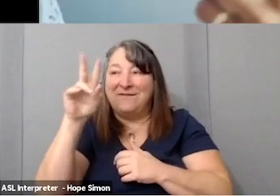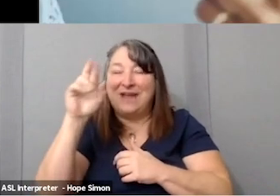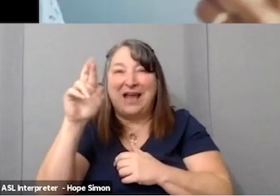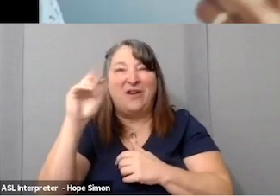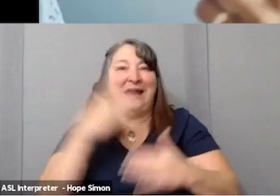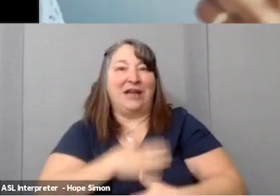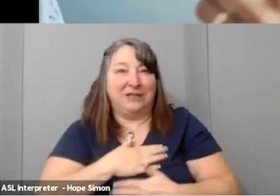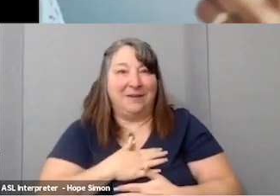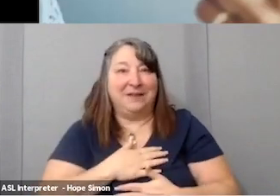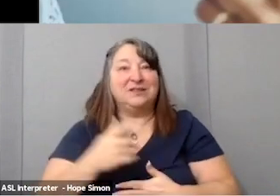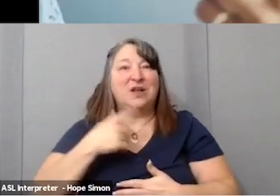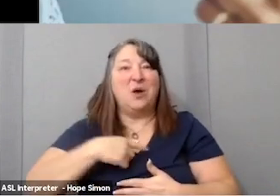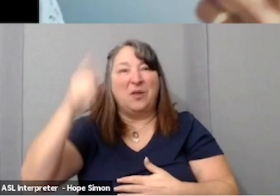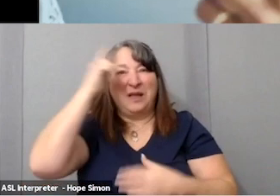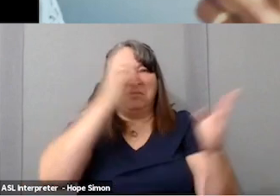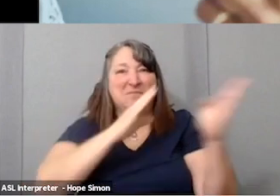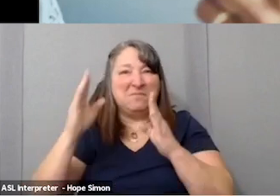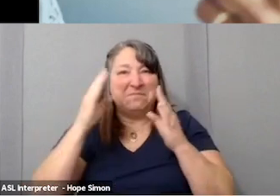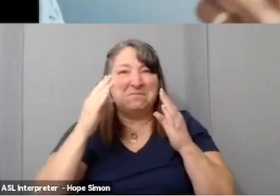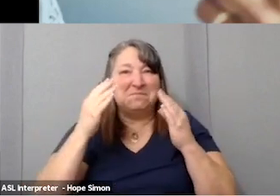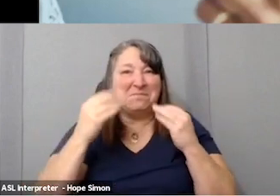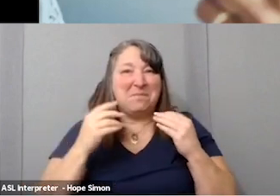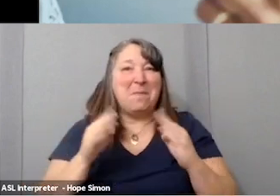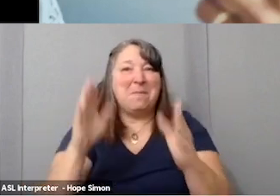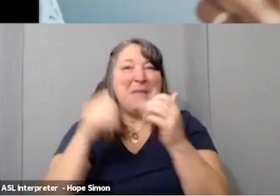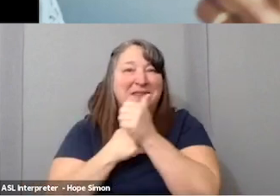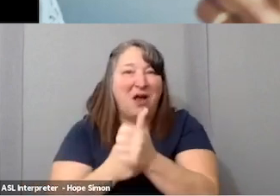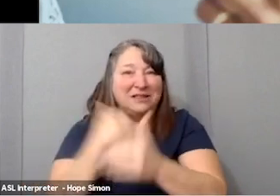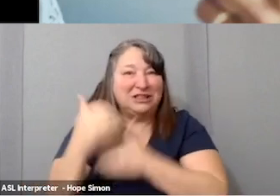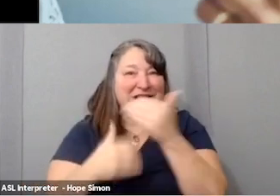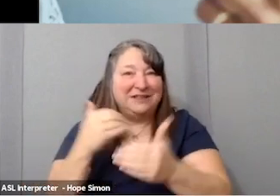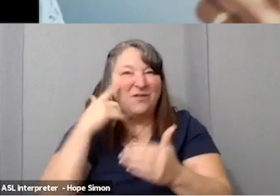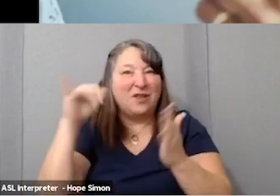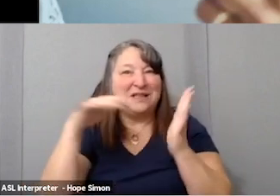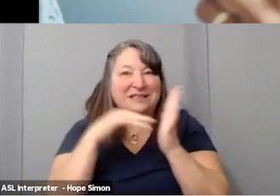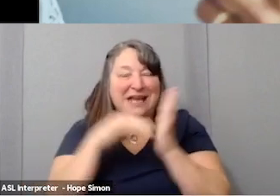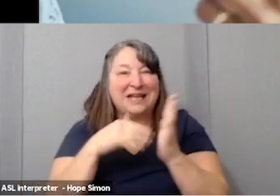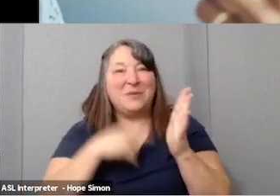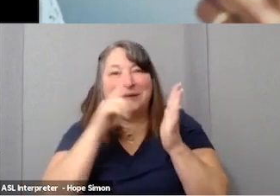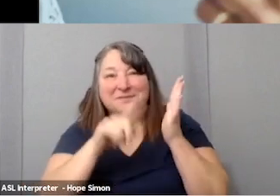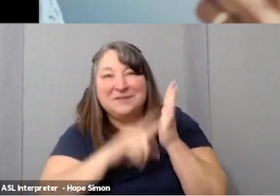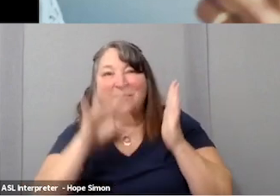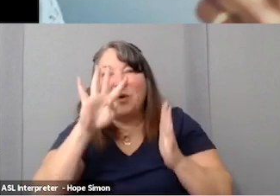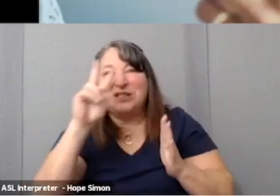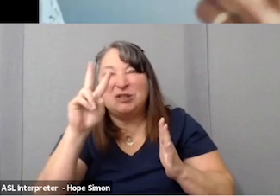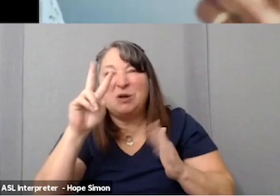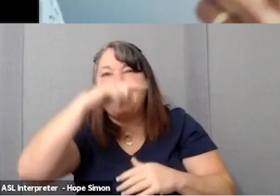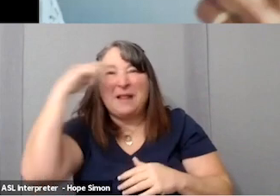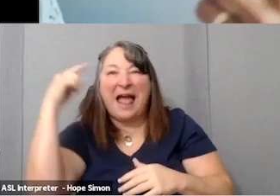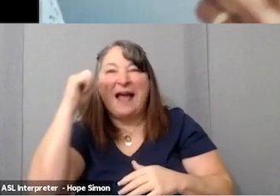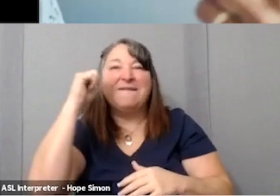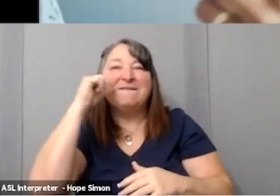So the methodology for this study, we looked at 42 Black female leads and co-leads from the top